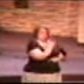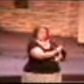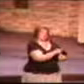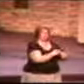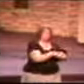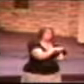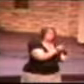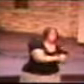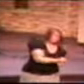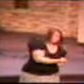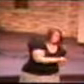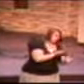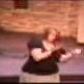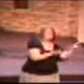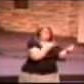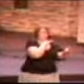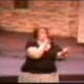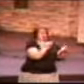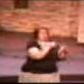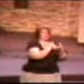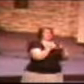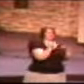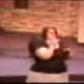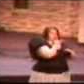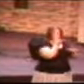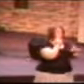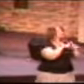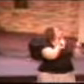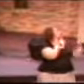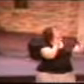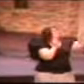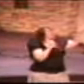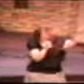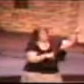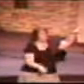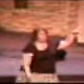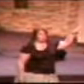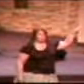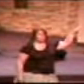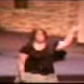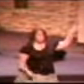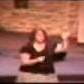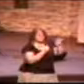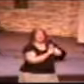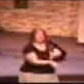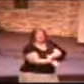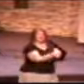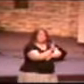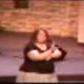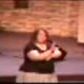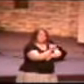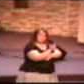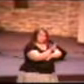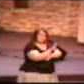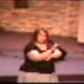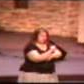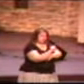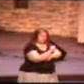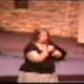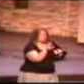you may not like subway but this is a great deal hey you buy six subs you get one free